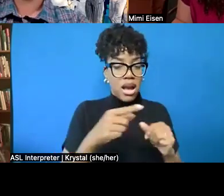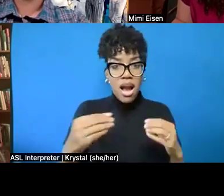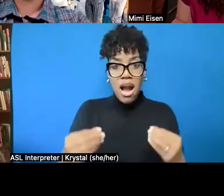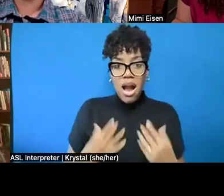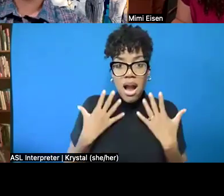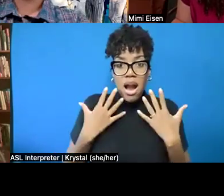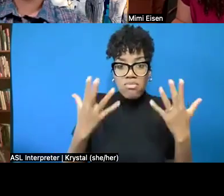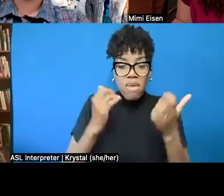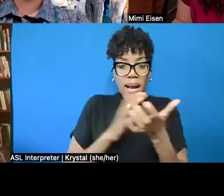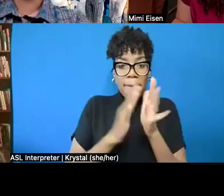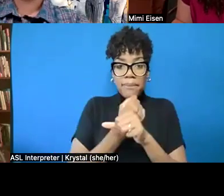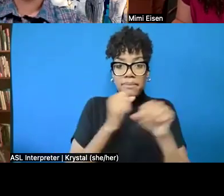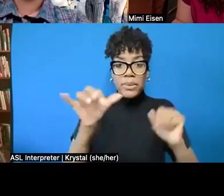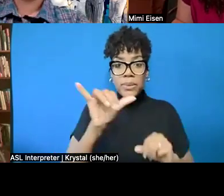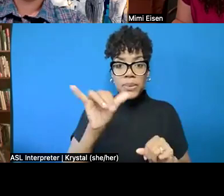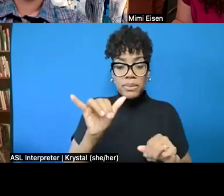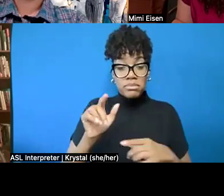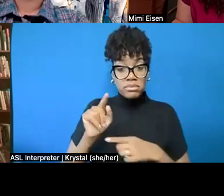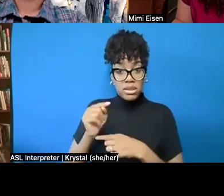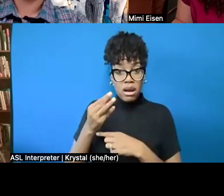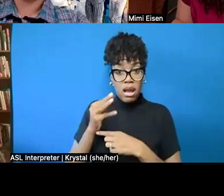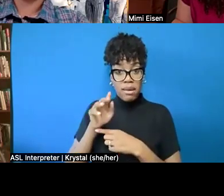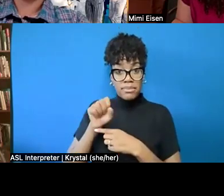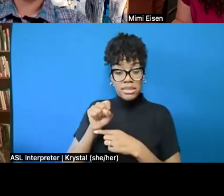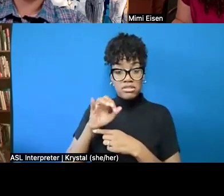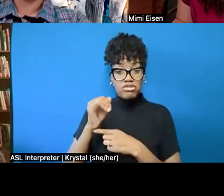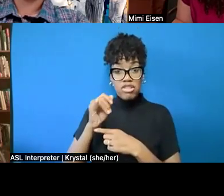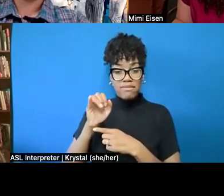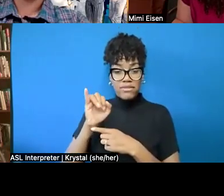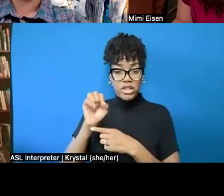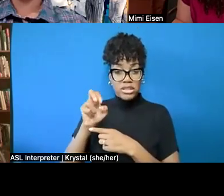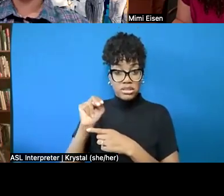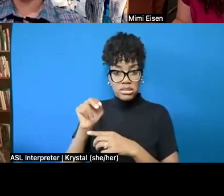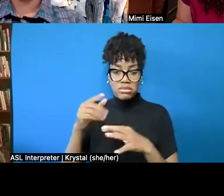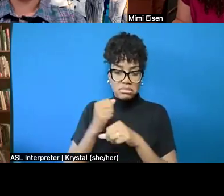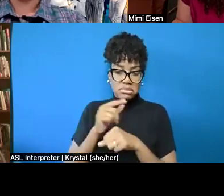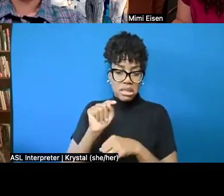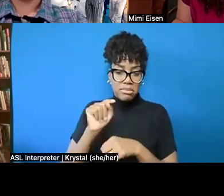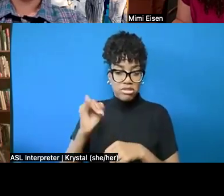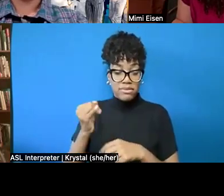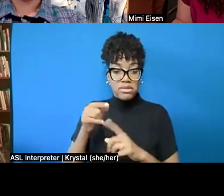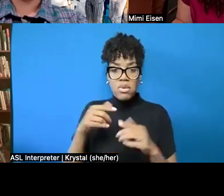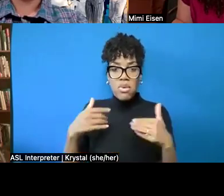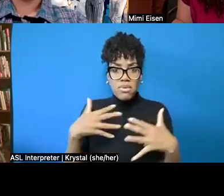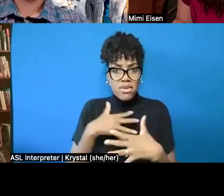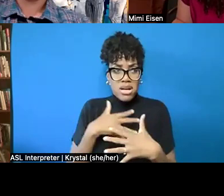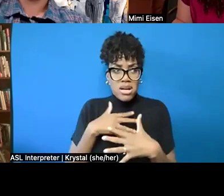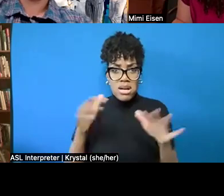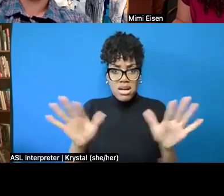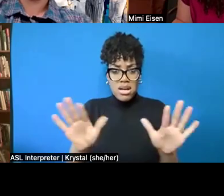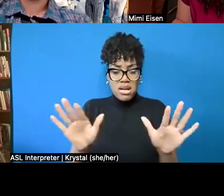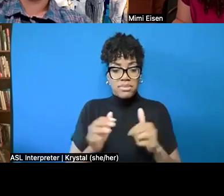And, Prager University, they have a video that says